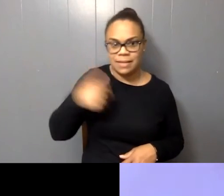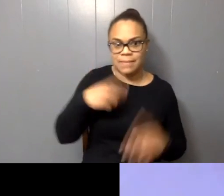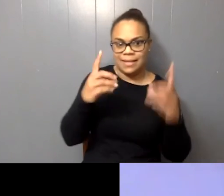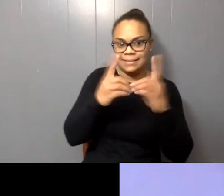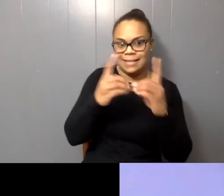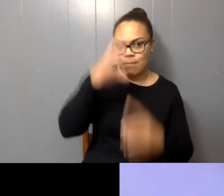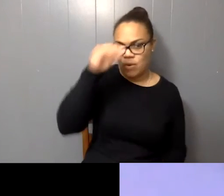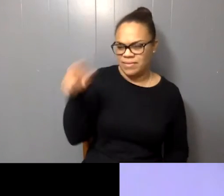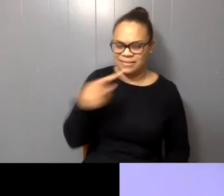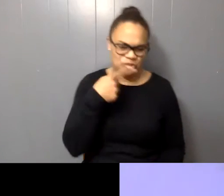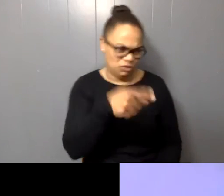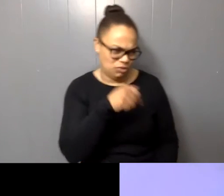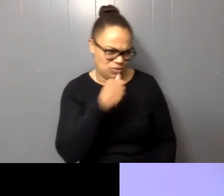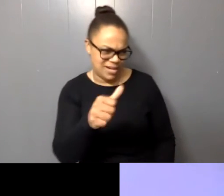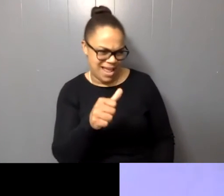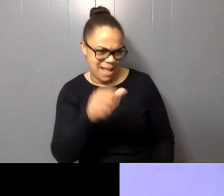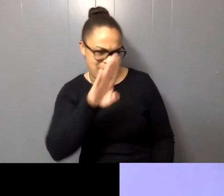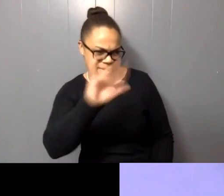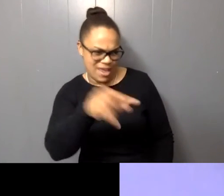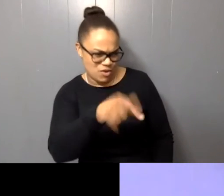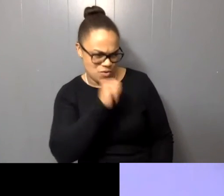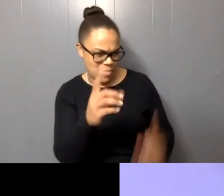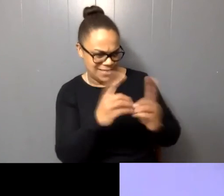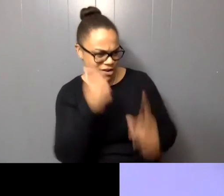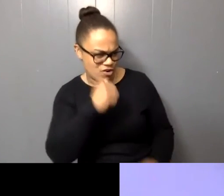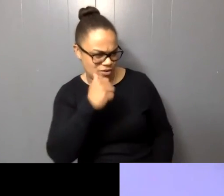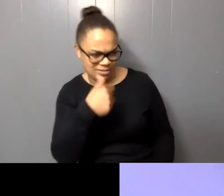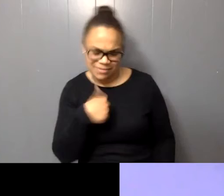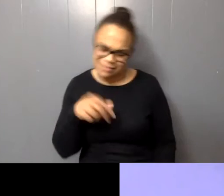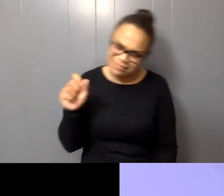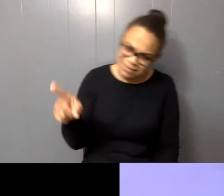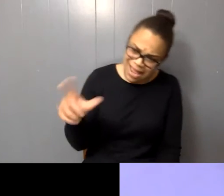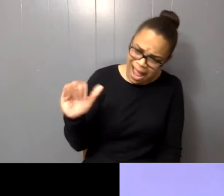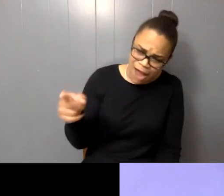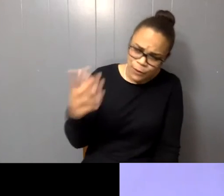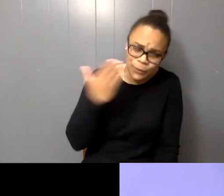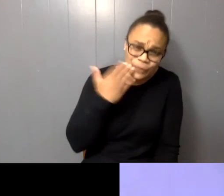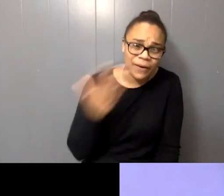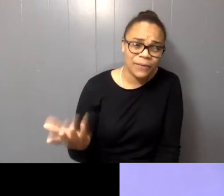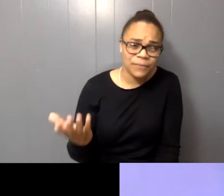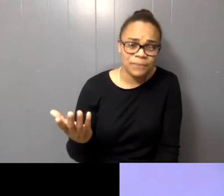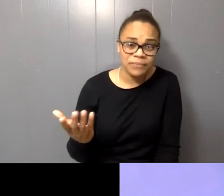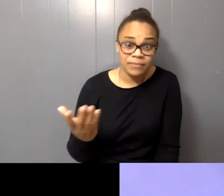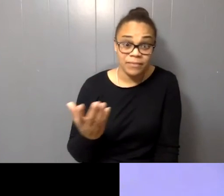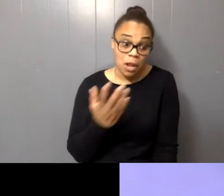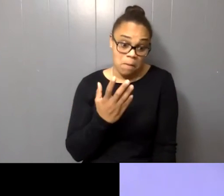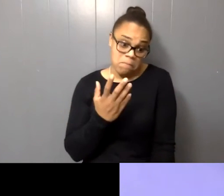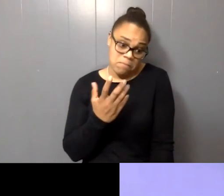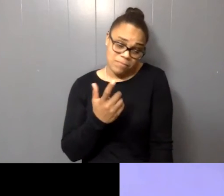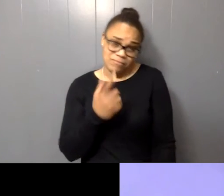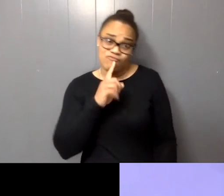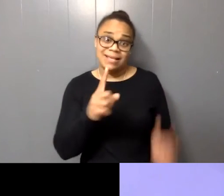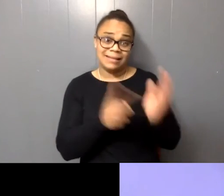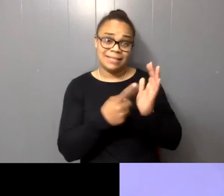really bisexual, you don't even date girls. And I'm like, but how would you know though? Like, me personally, I feel like sometimes I messed up because I do